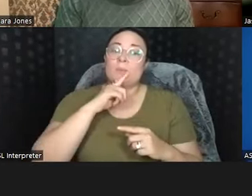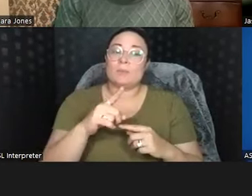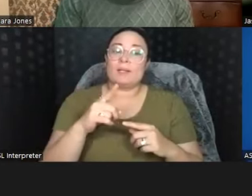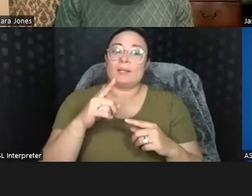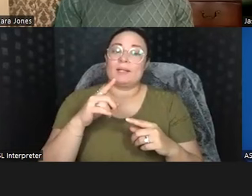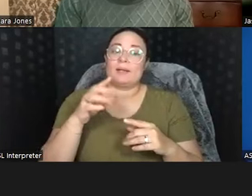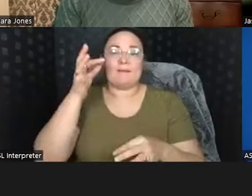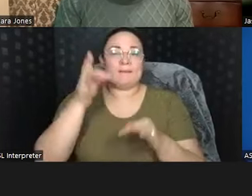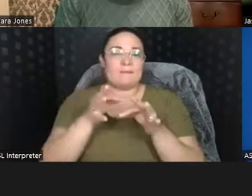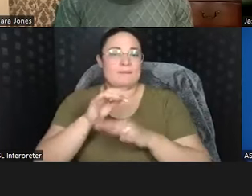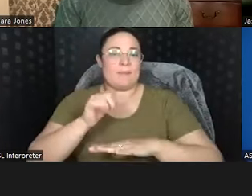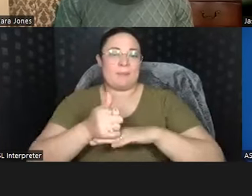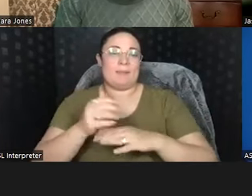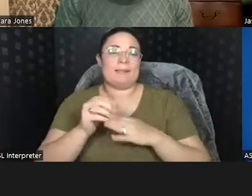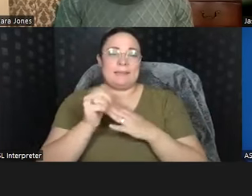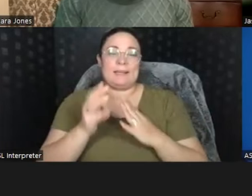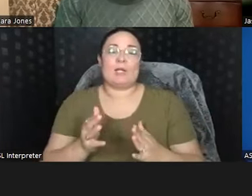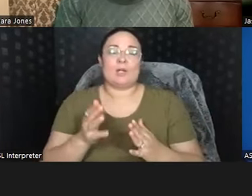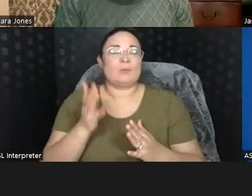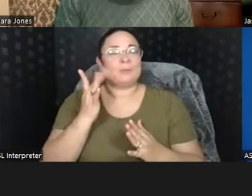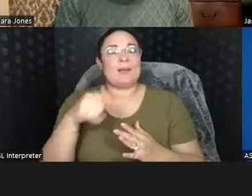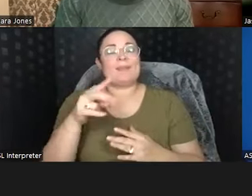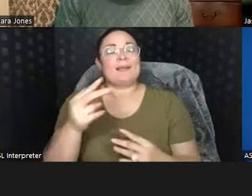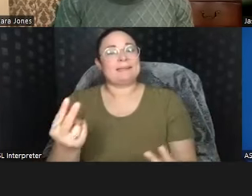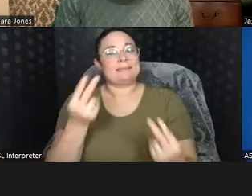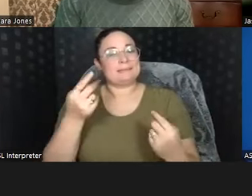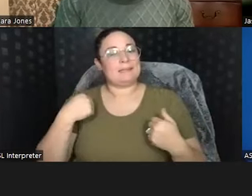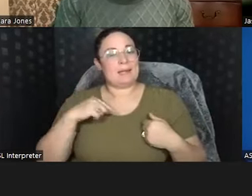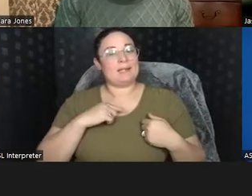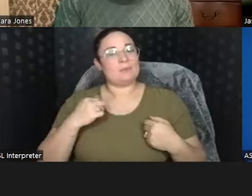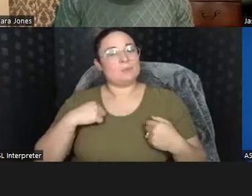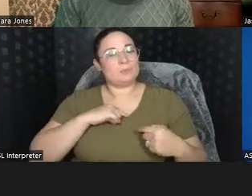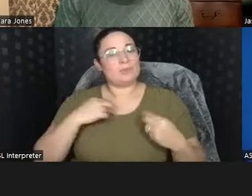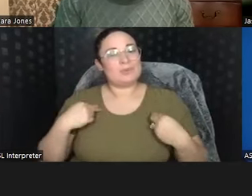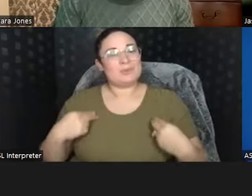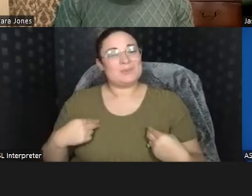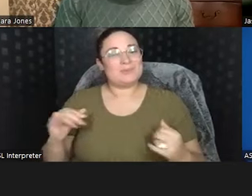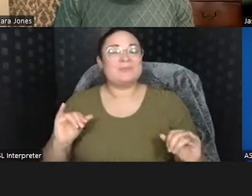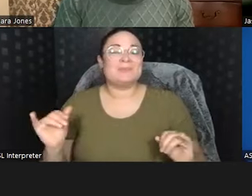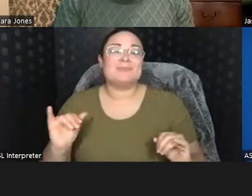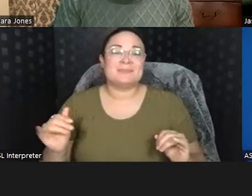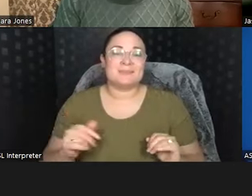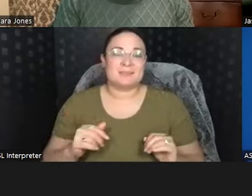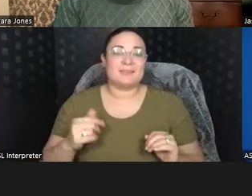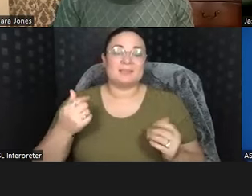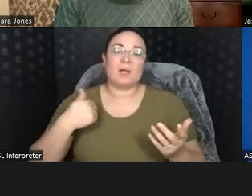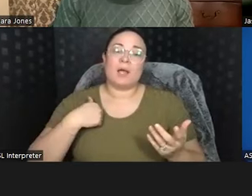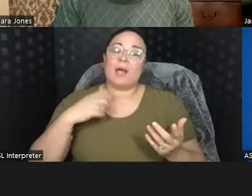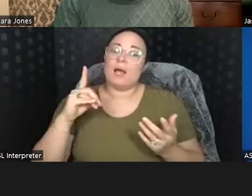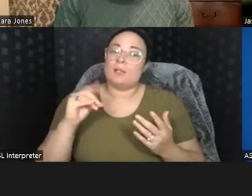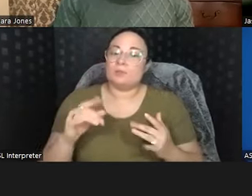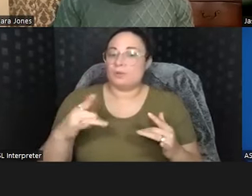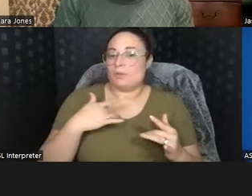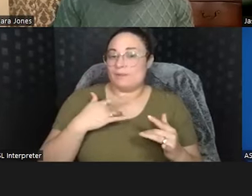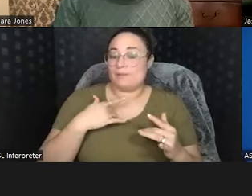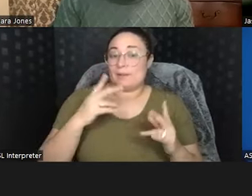with faith-based leaders so that they can see us as human beings. You know, but I do feel like, as